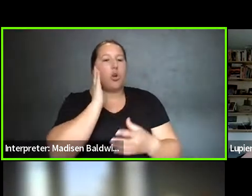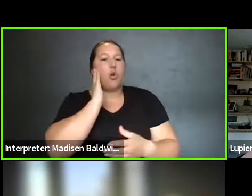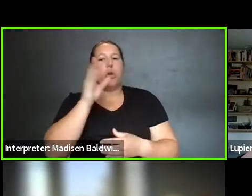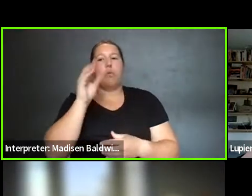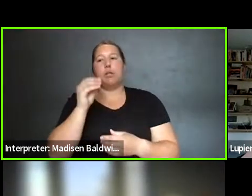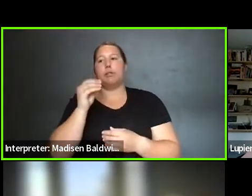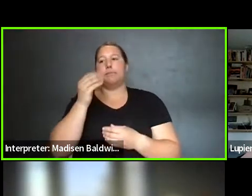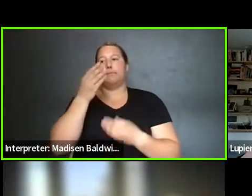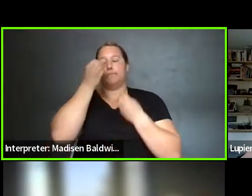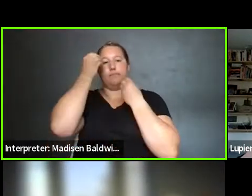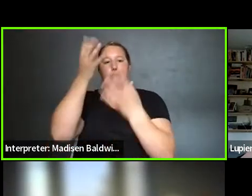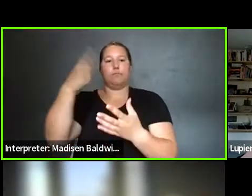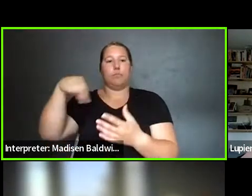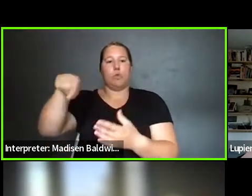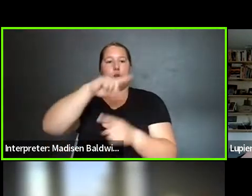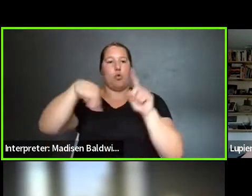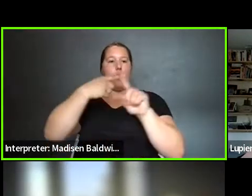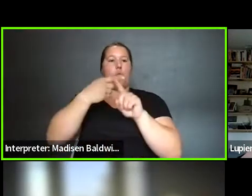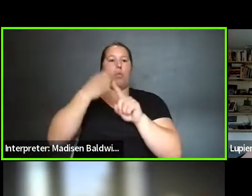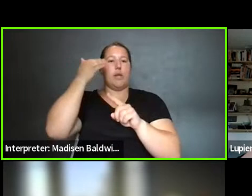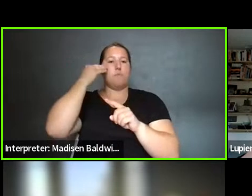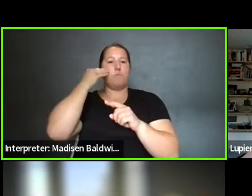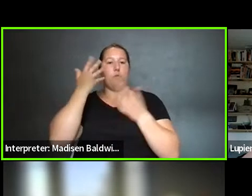Welcome. You're welcome.